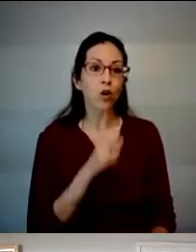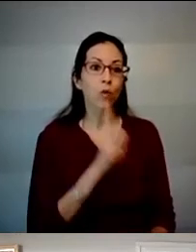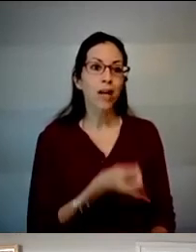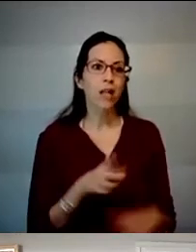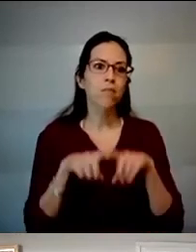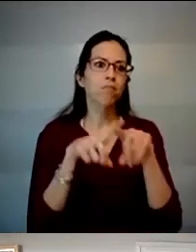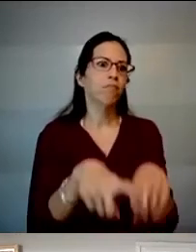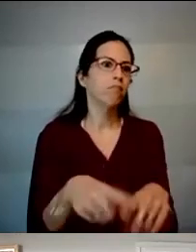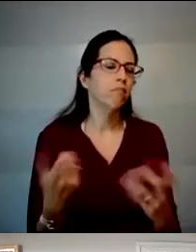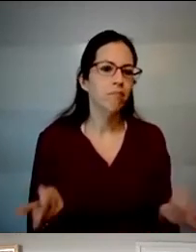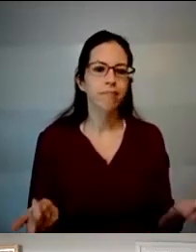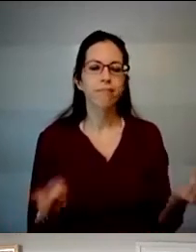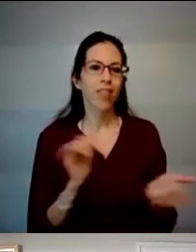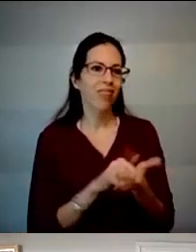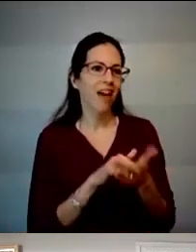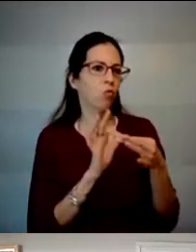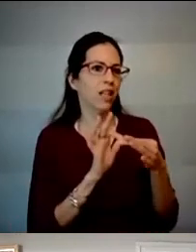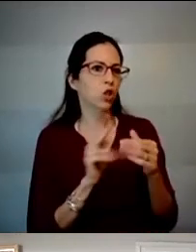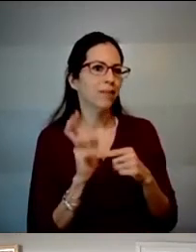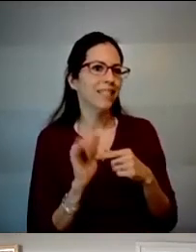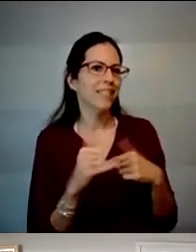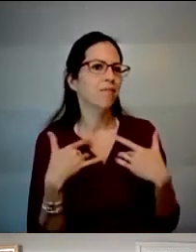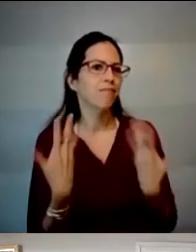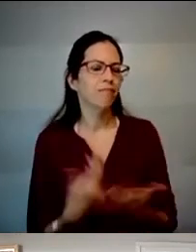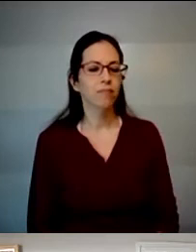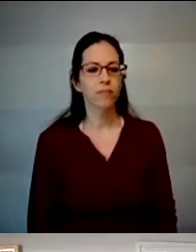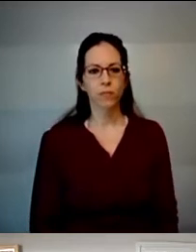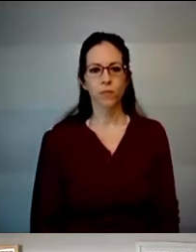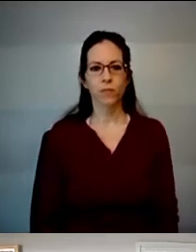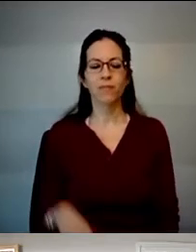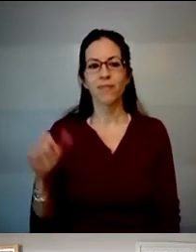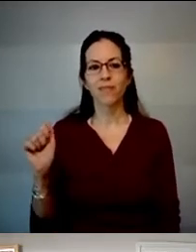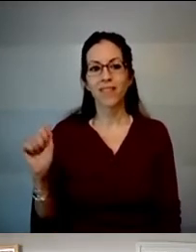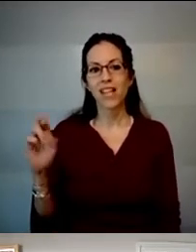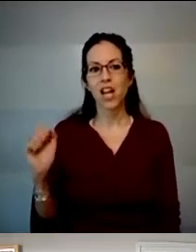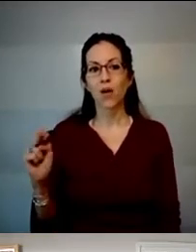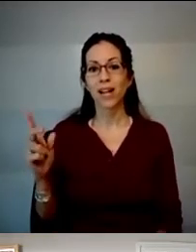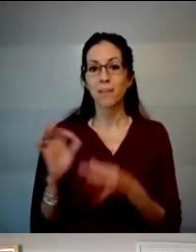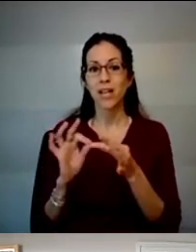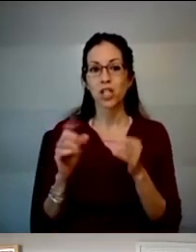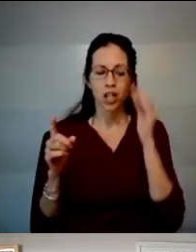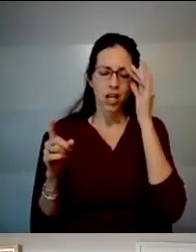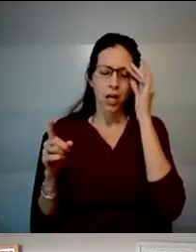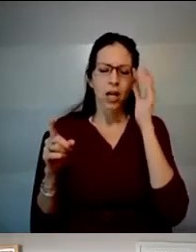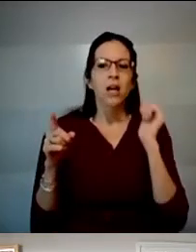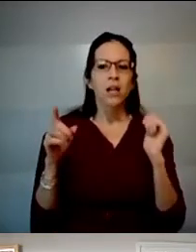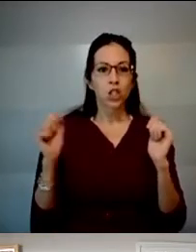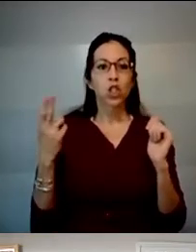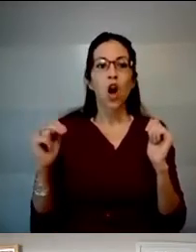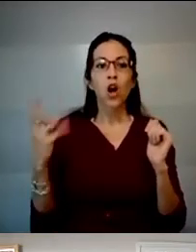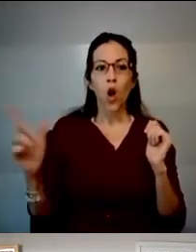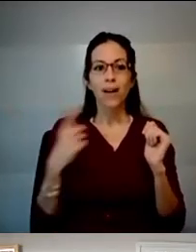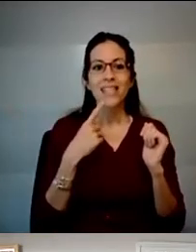on, you know, and that relationship is key. Well, you know, Sean mentioned this at the top of the order, but